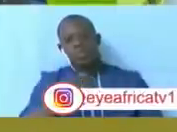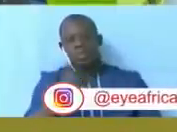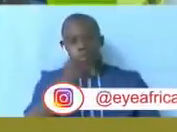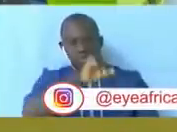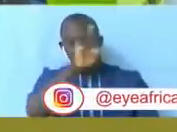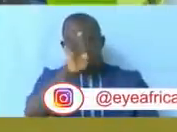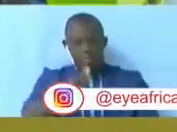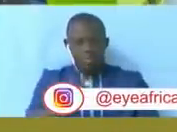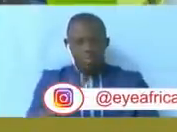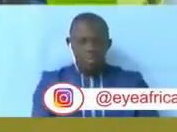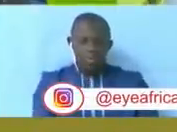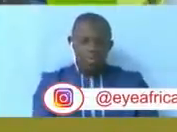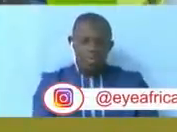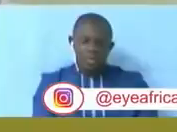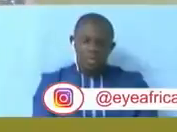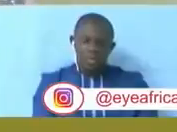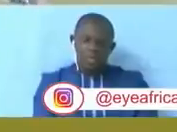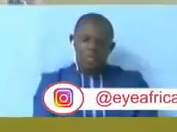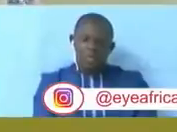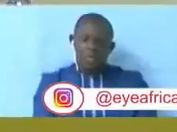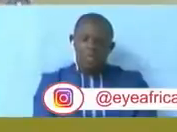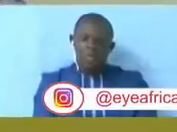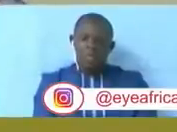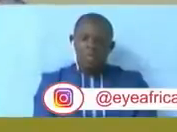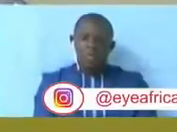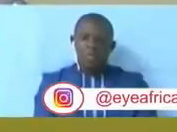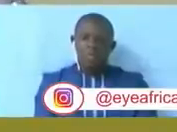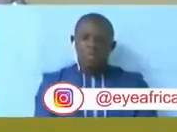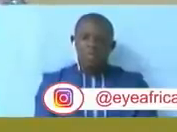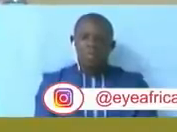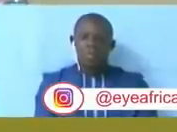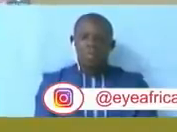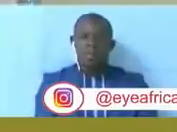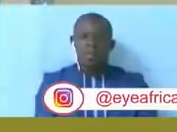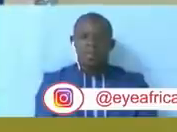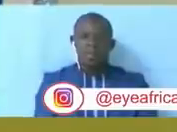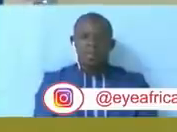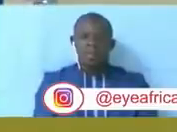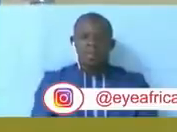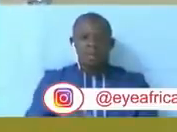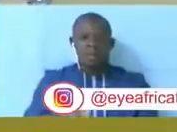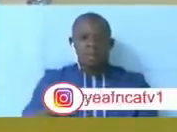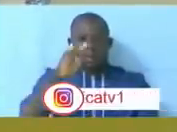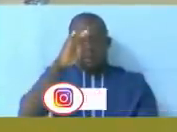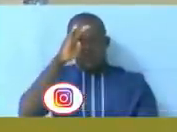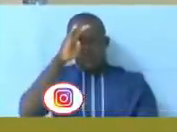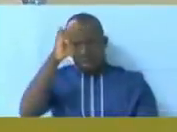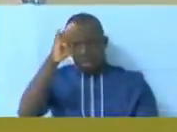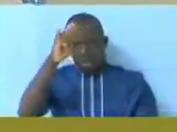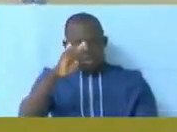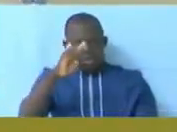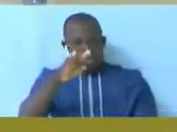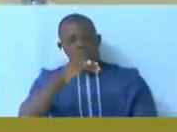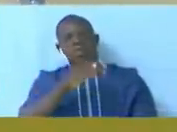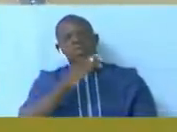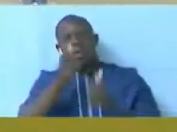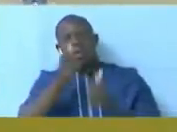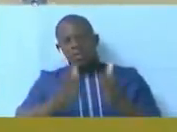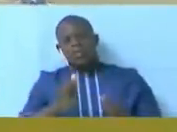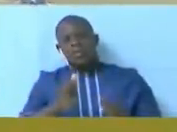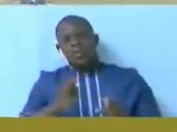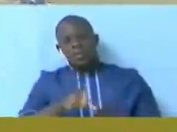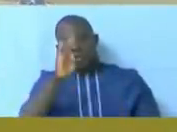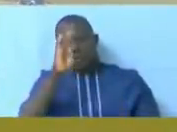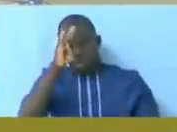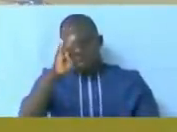Well, thank you, Chair. Thank you, Sagar. Thank you, Bori. Let me add my voice to that of